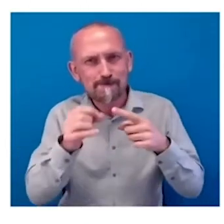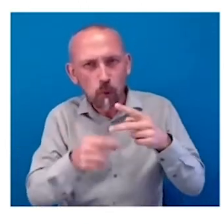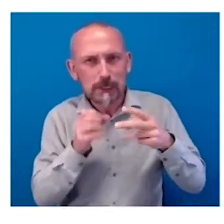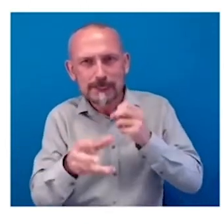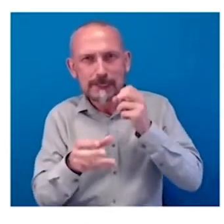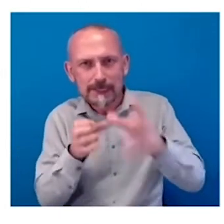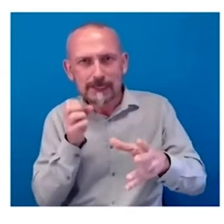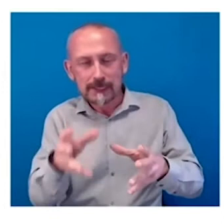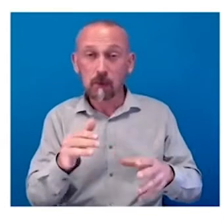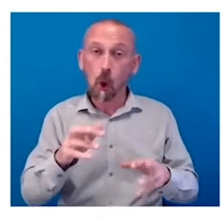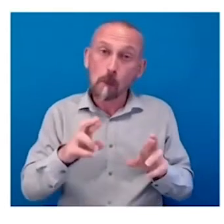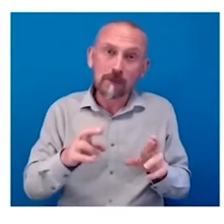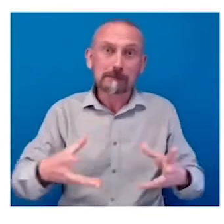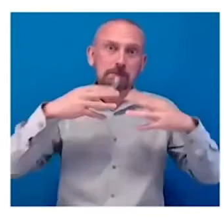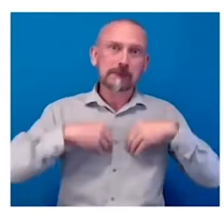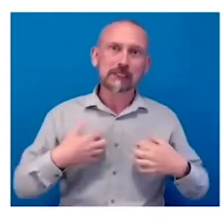information.